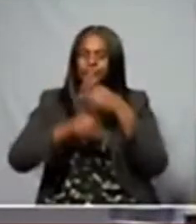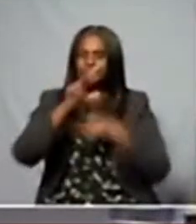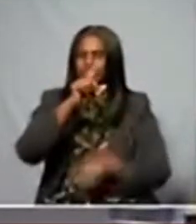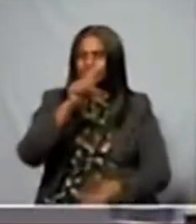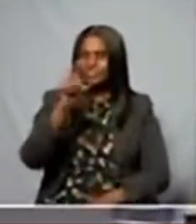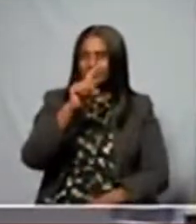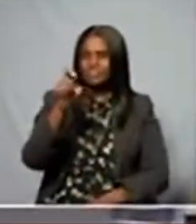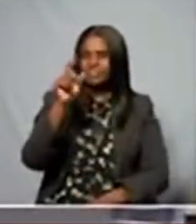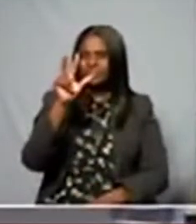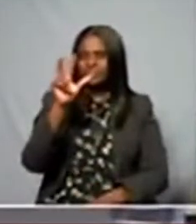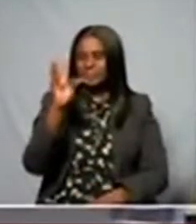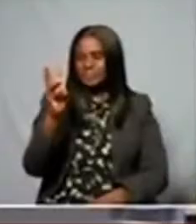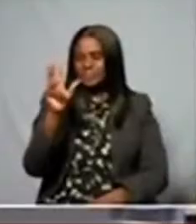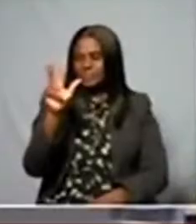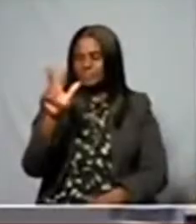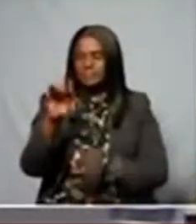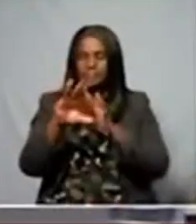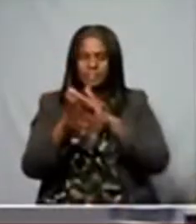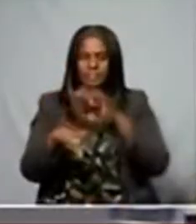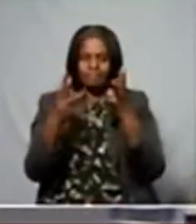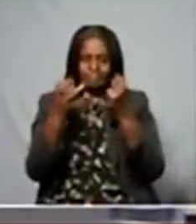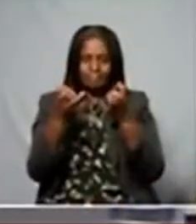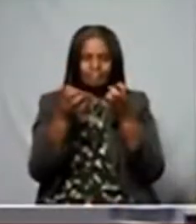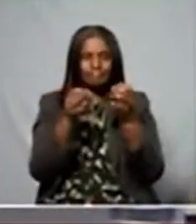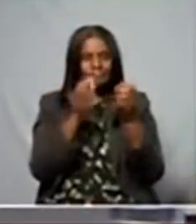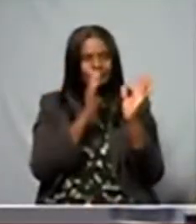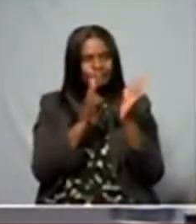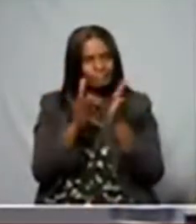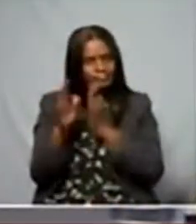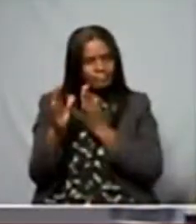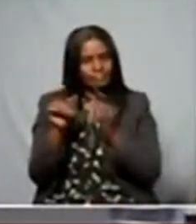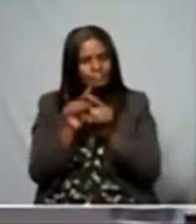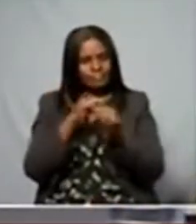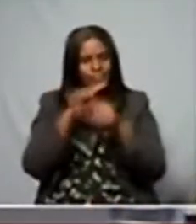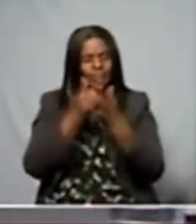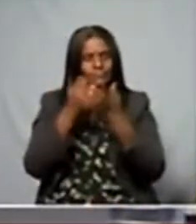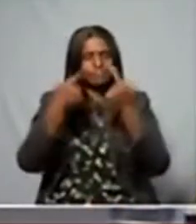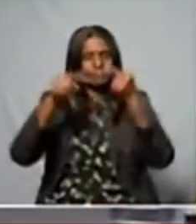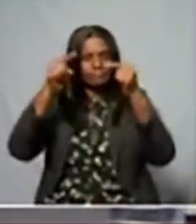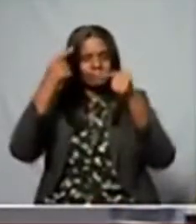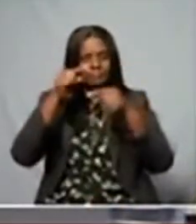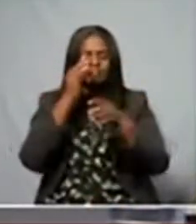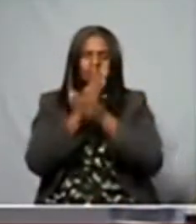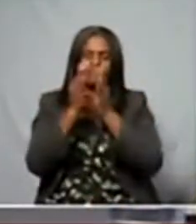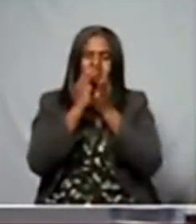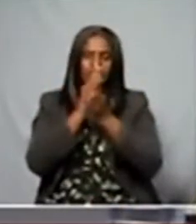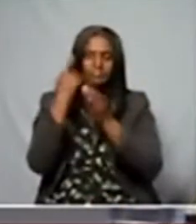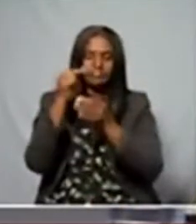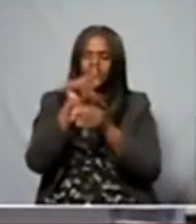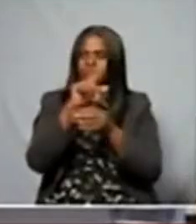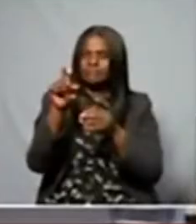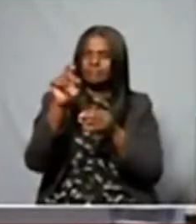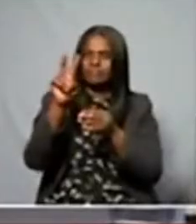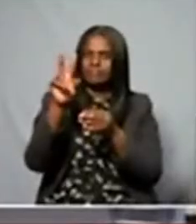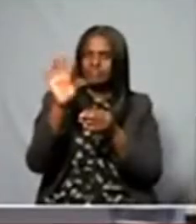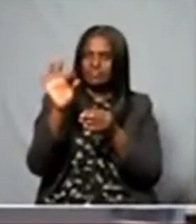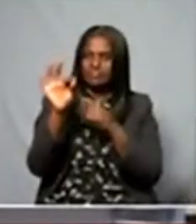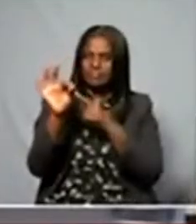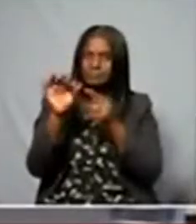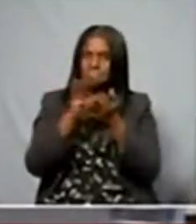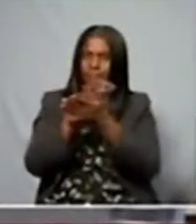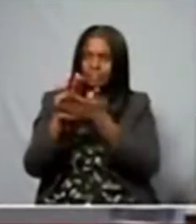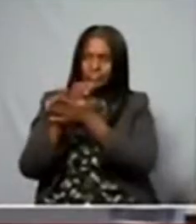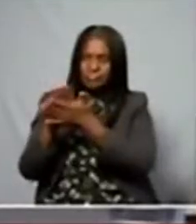boreholes under the drought response plan. The overall progress of the construction of 129